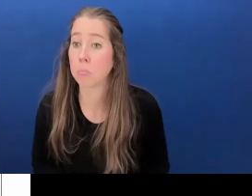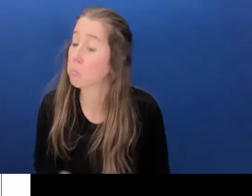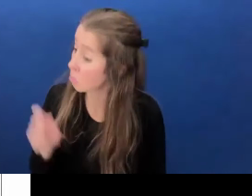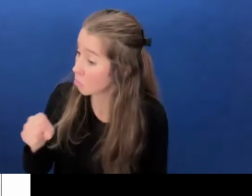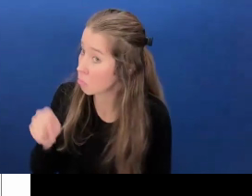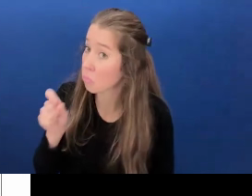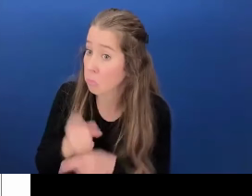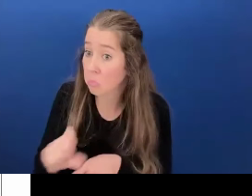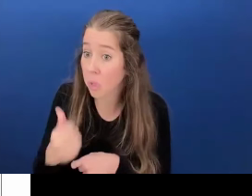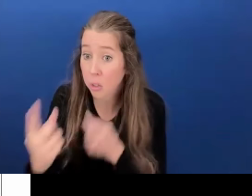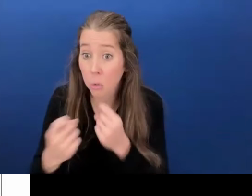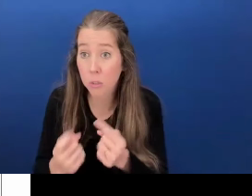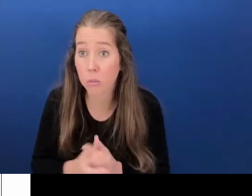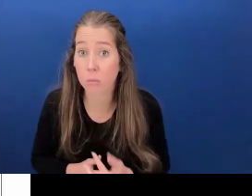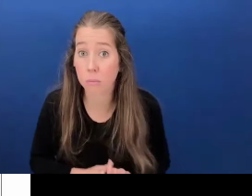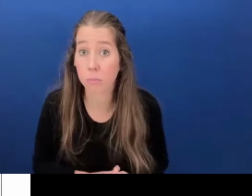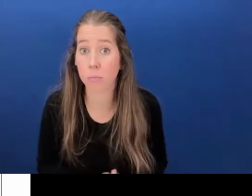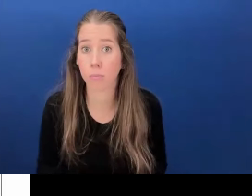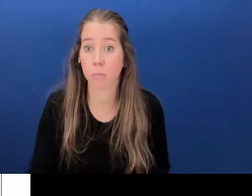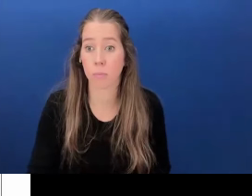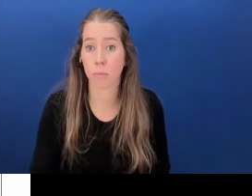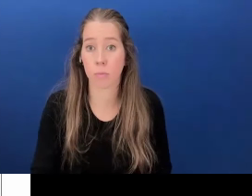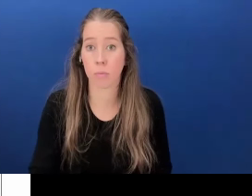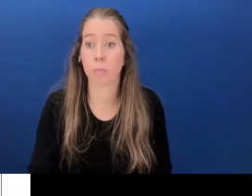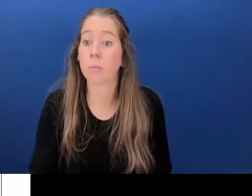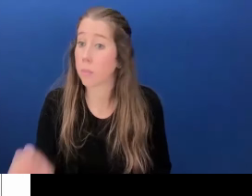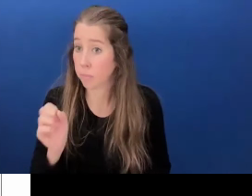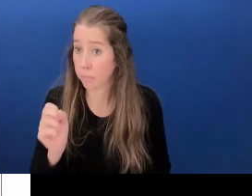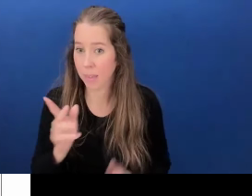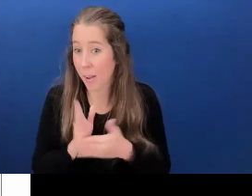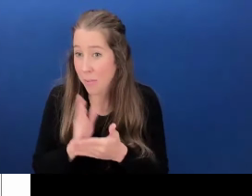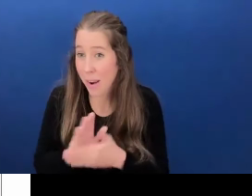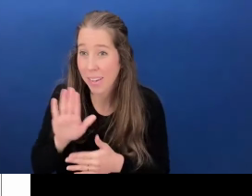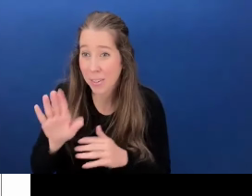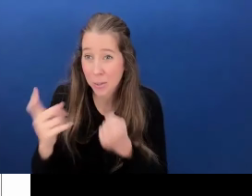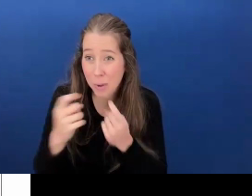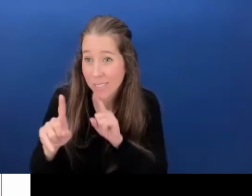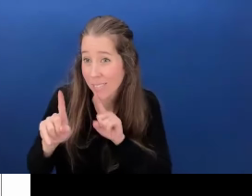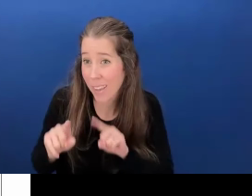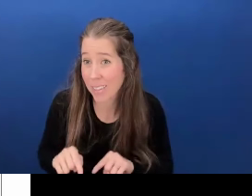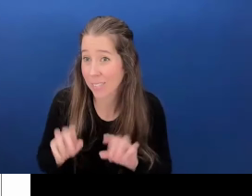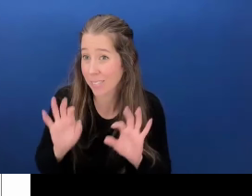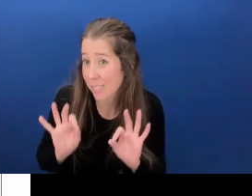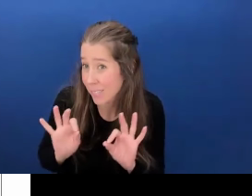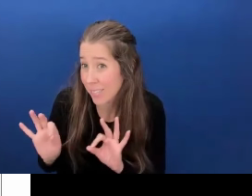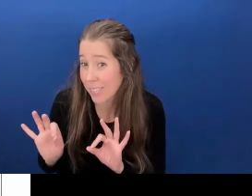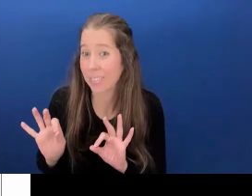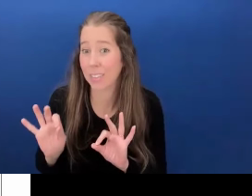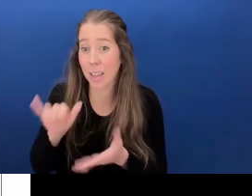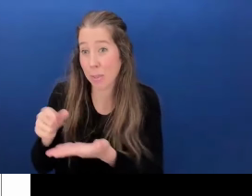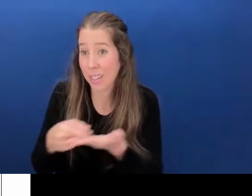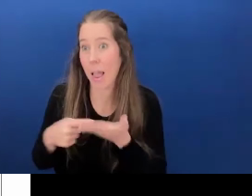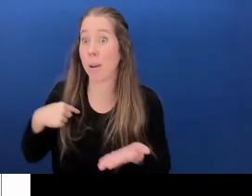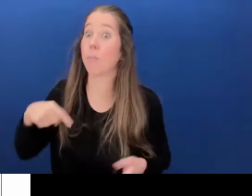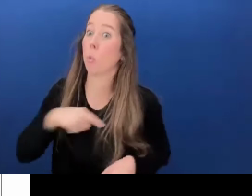there any other question? Just All right. All right. Well, I hope I answered your question, or we answered your question. That was the collaborative one on